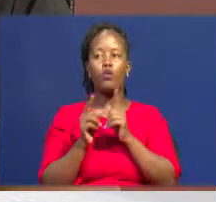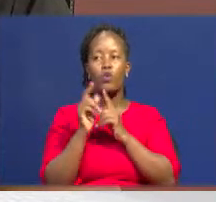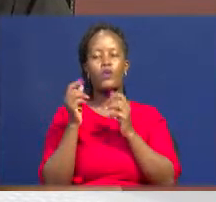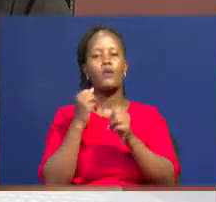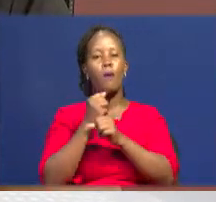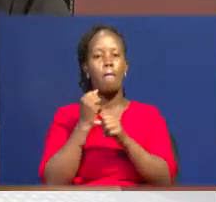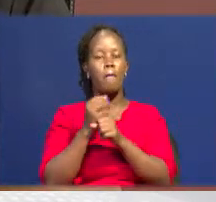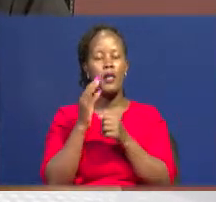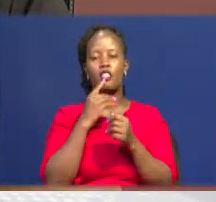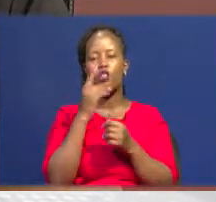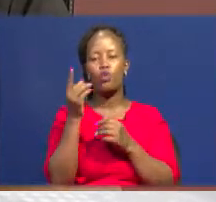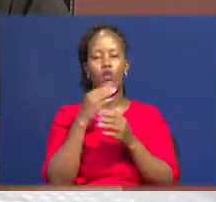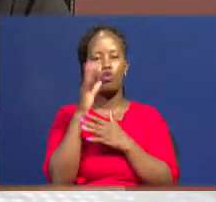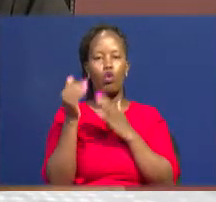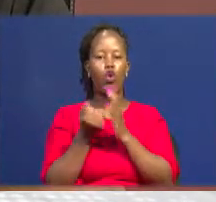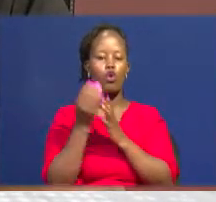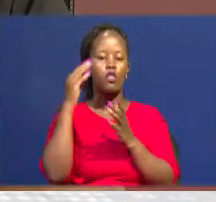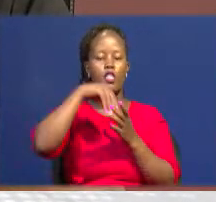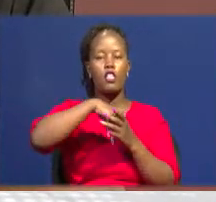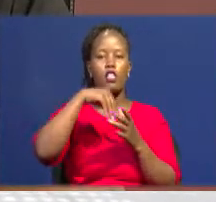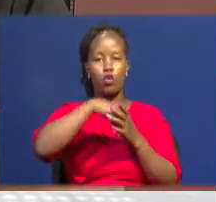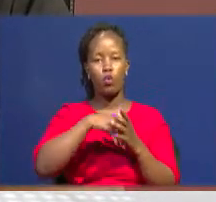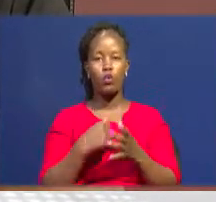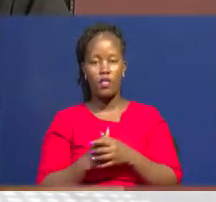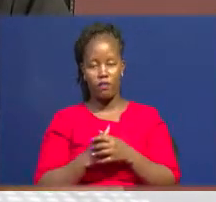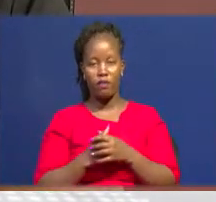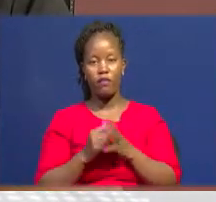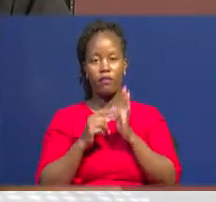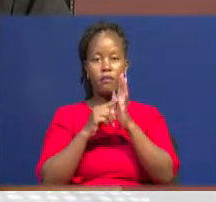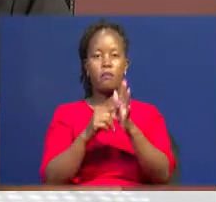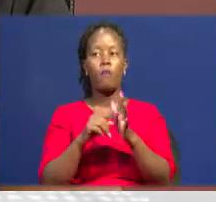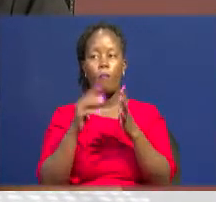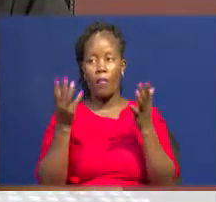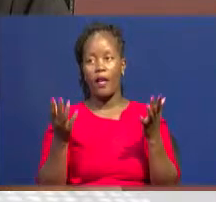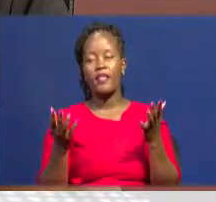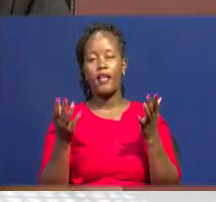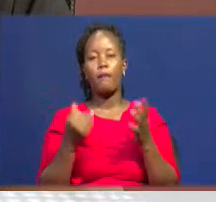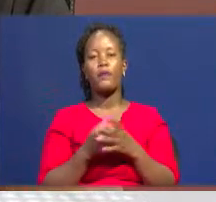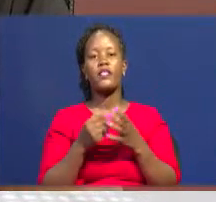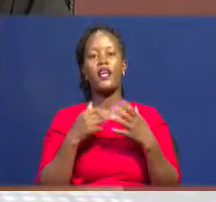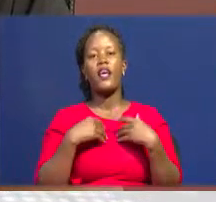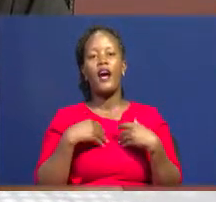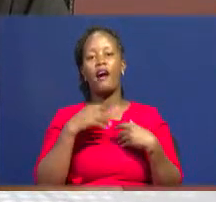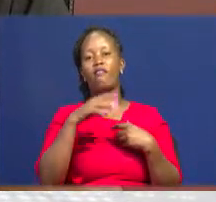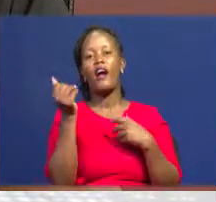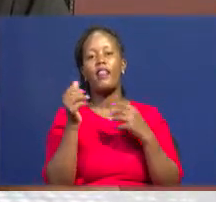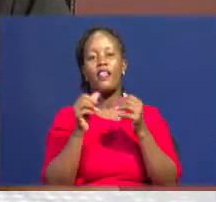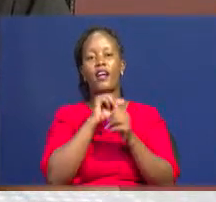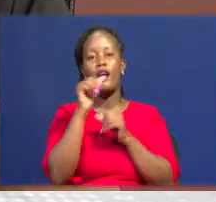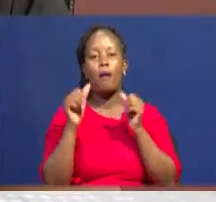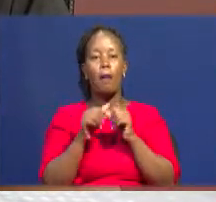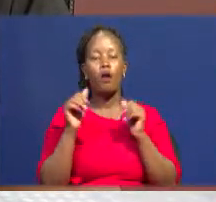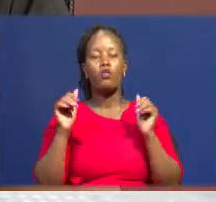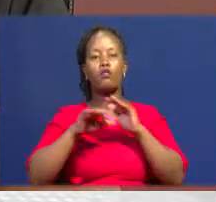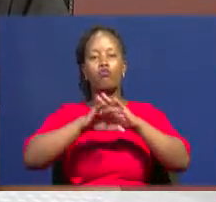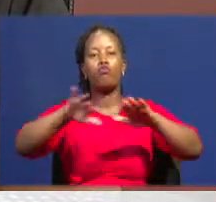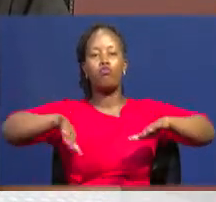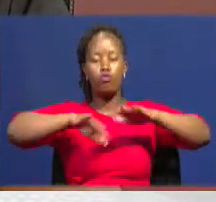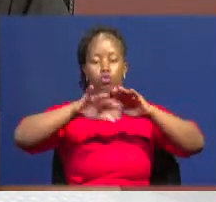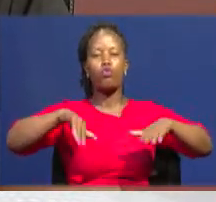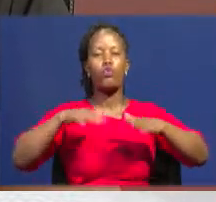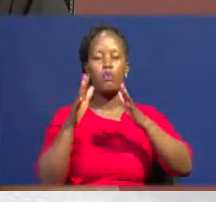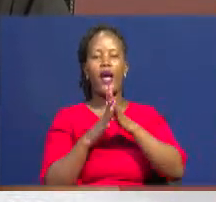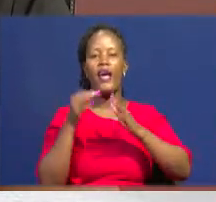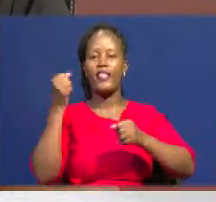very inclusive. So like aquathlon is a swim and run. It's a shorter version of